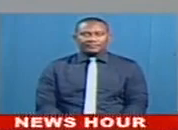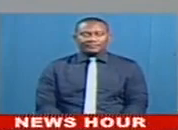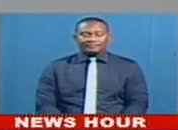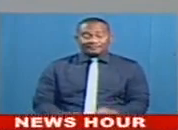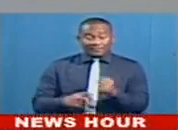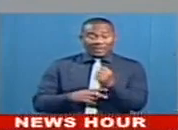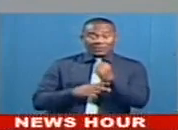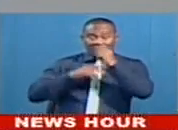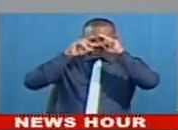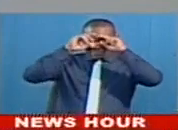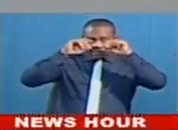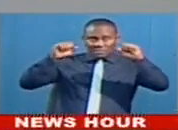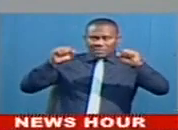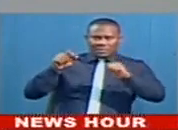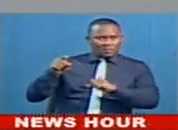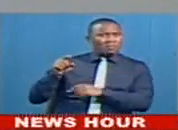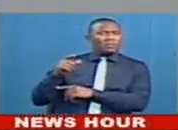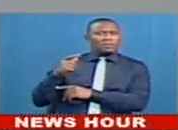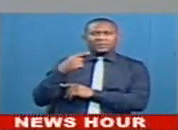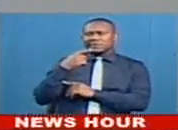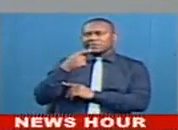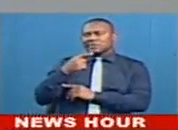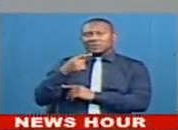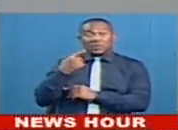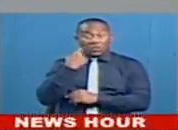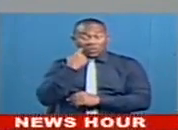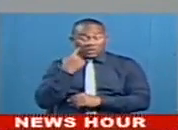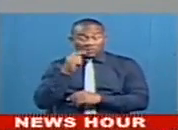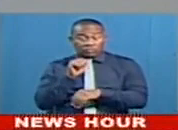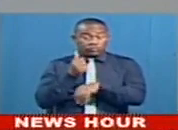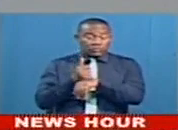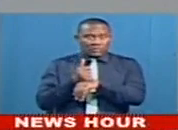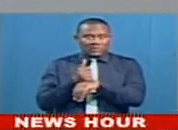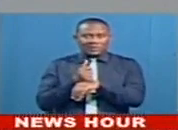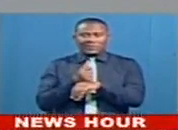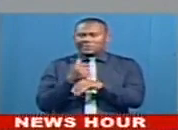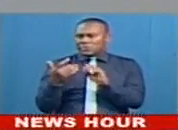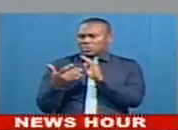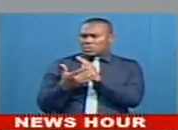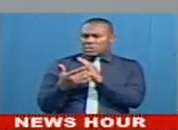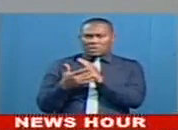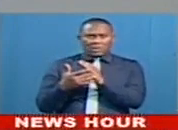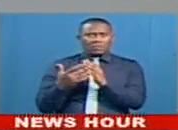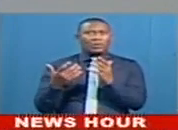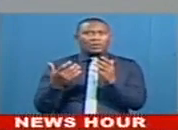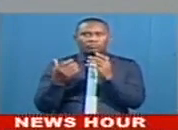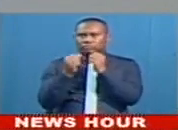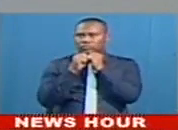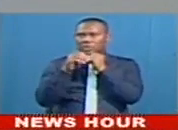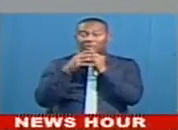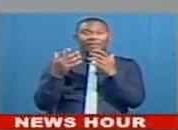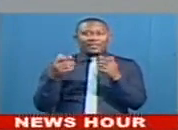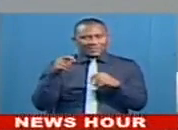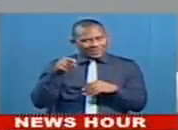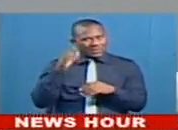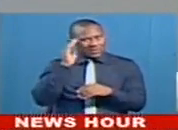Vice President Dr. Mahamudu Bawumia says the recently launched digital property address system will transform the economic fortunes